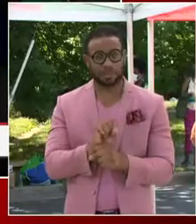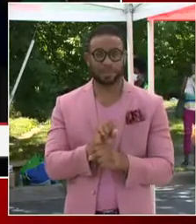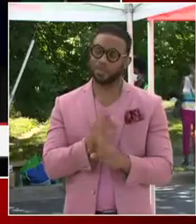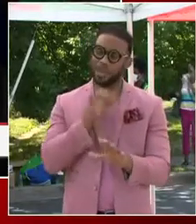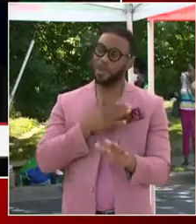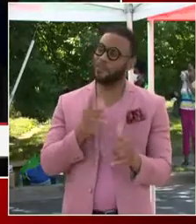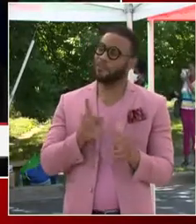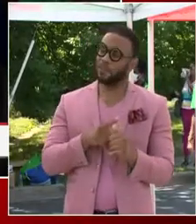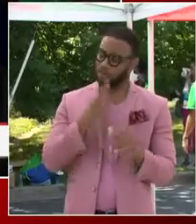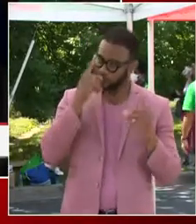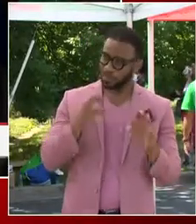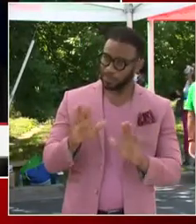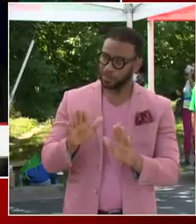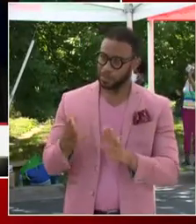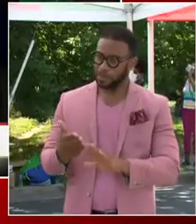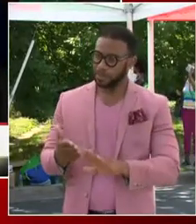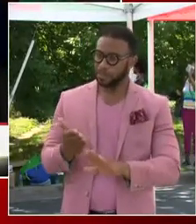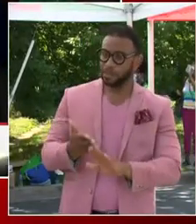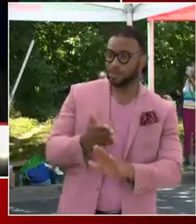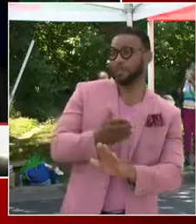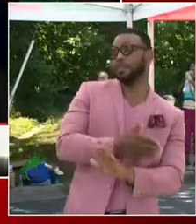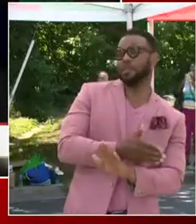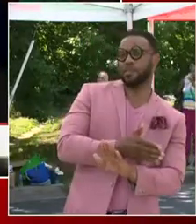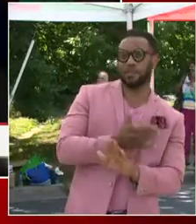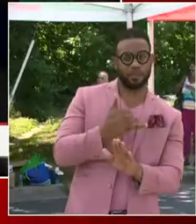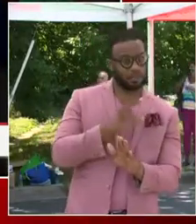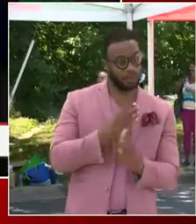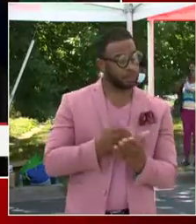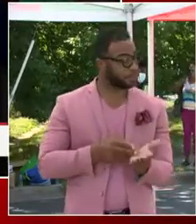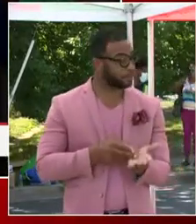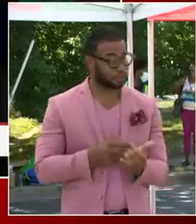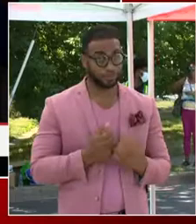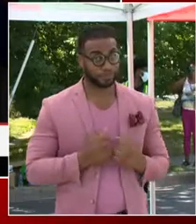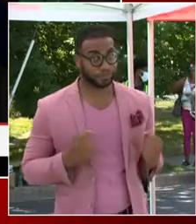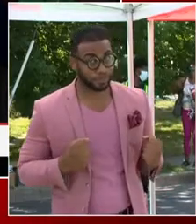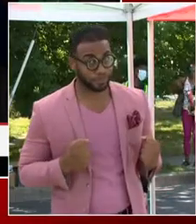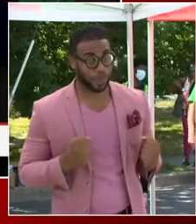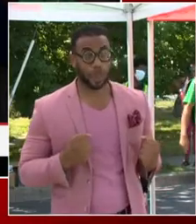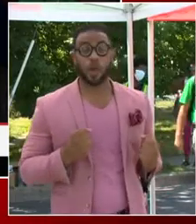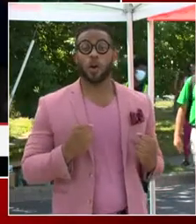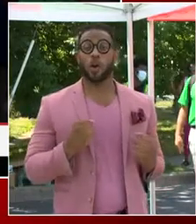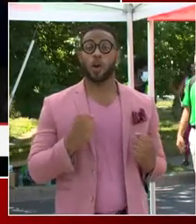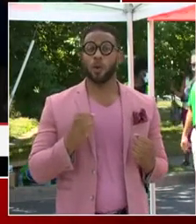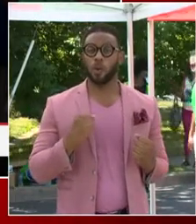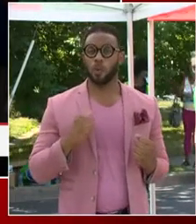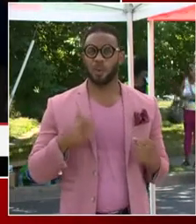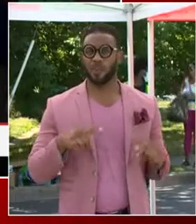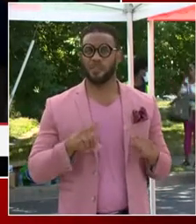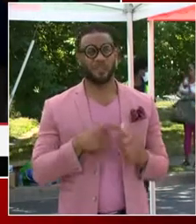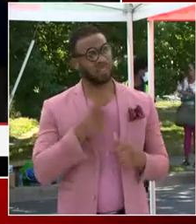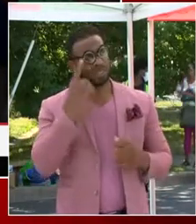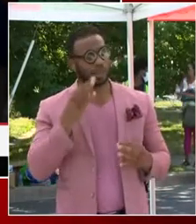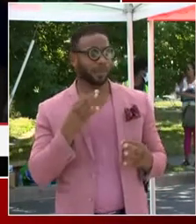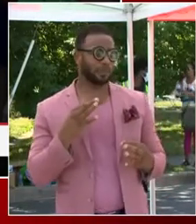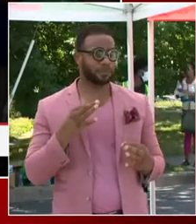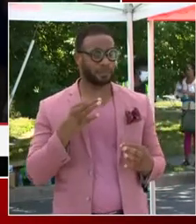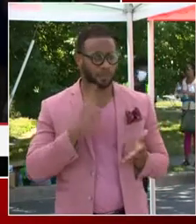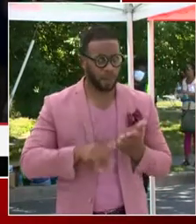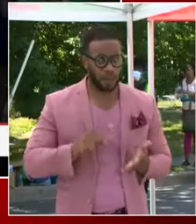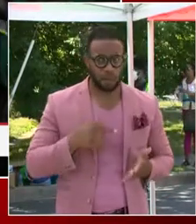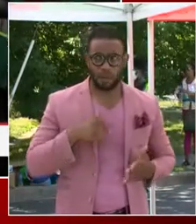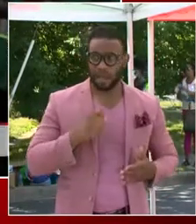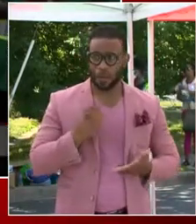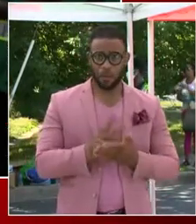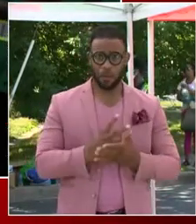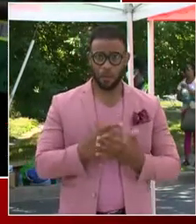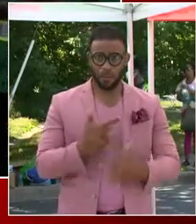was not my first decision. So if I'm being completely honest, when we first decided or found out that we had the